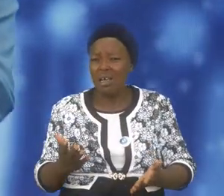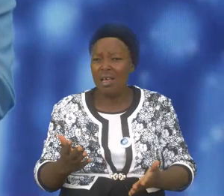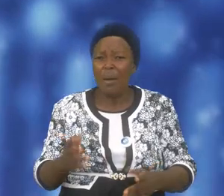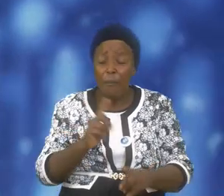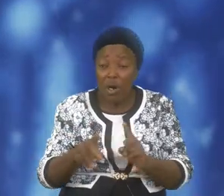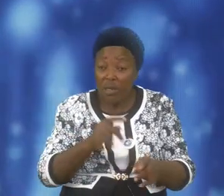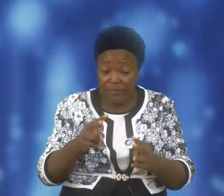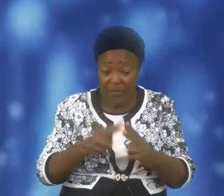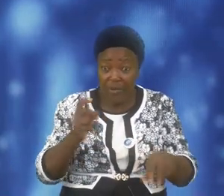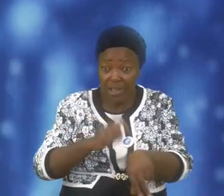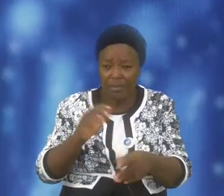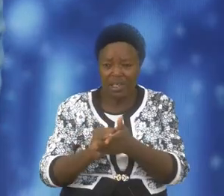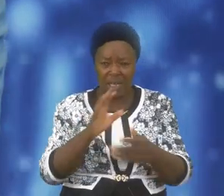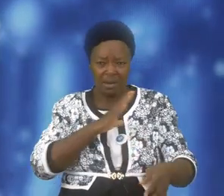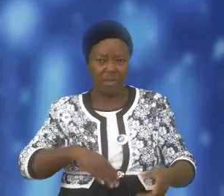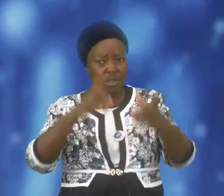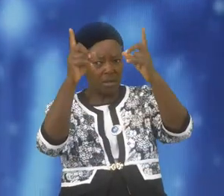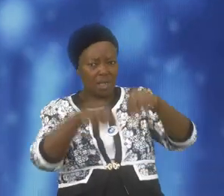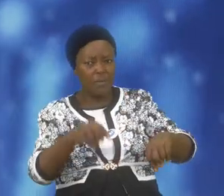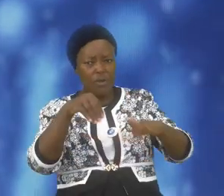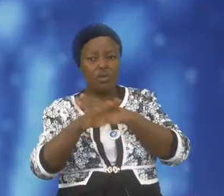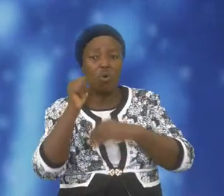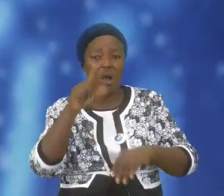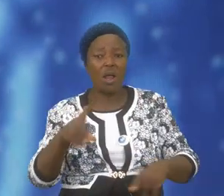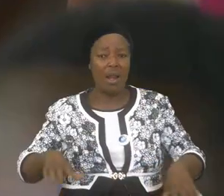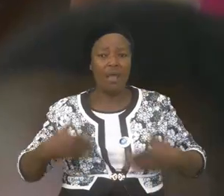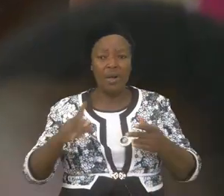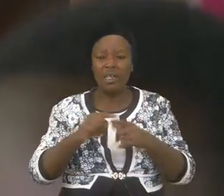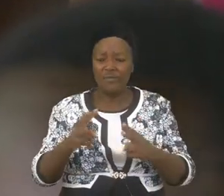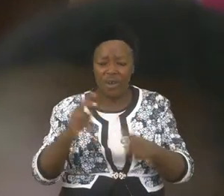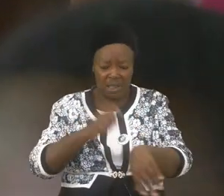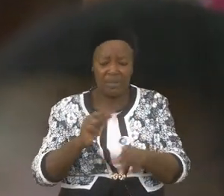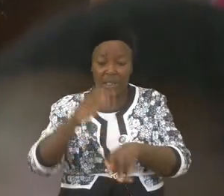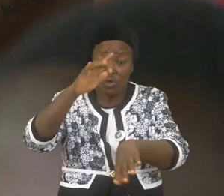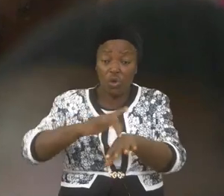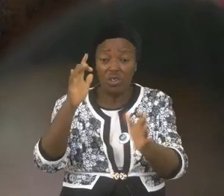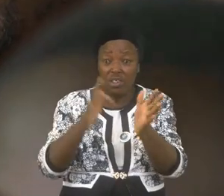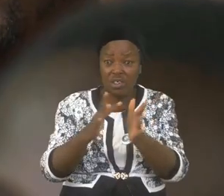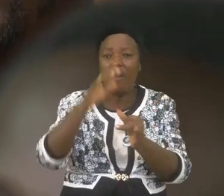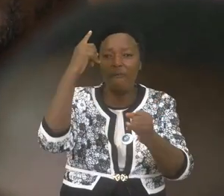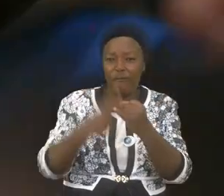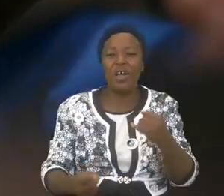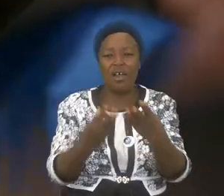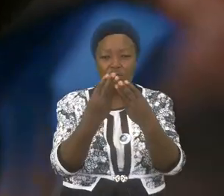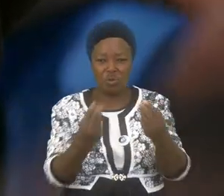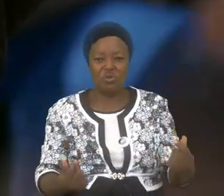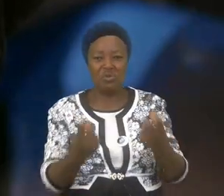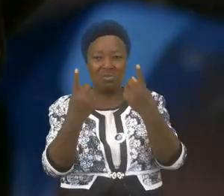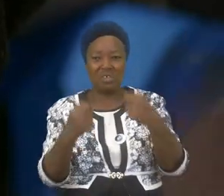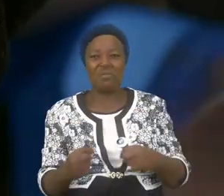Jesus, final solution came to you, for